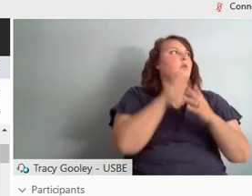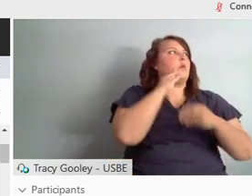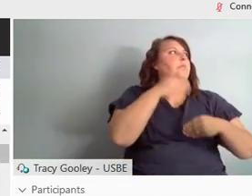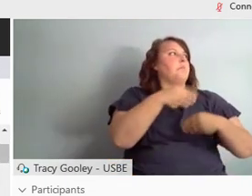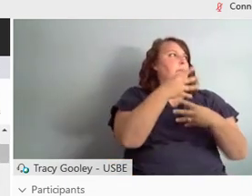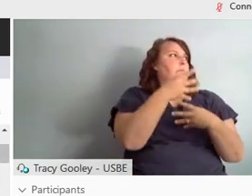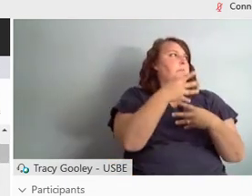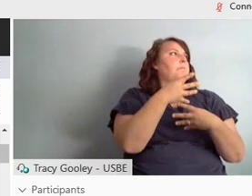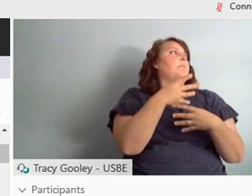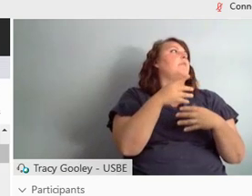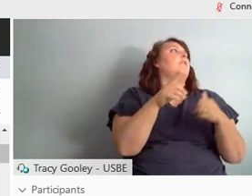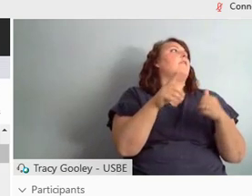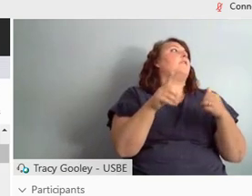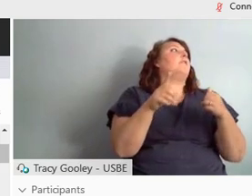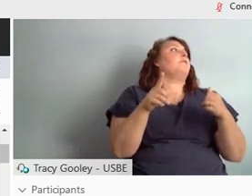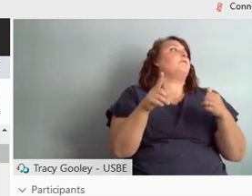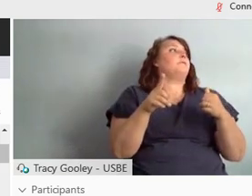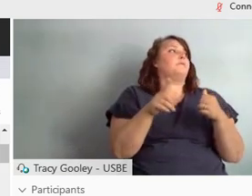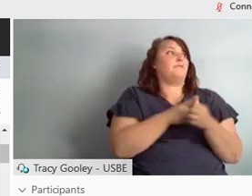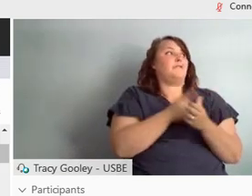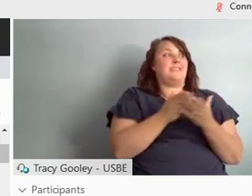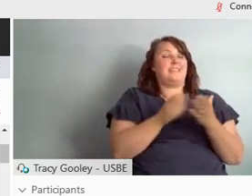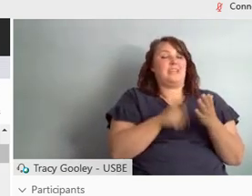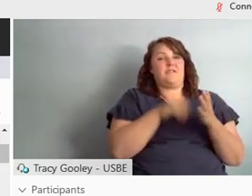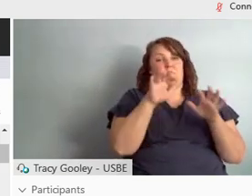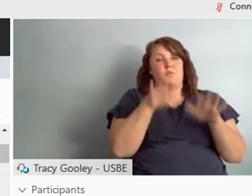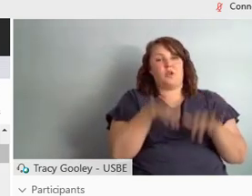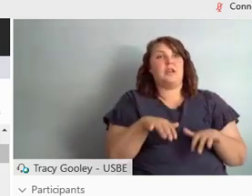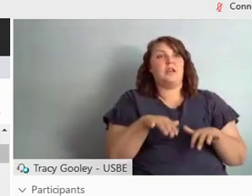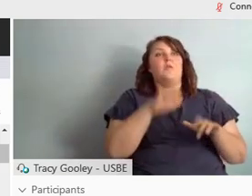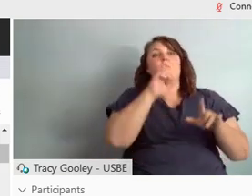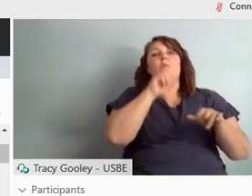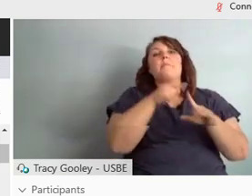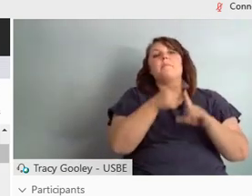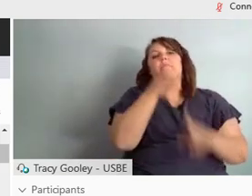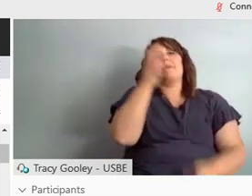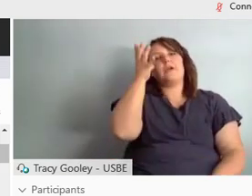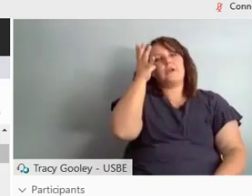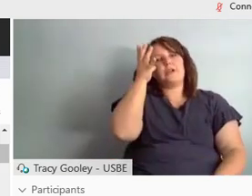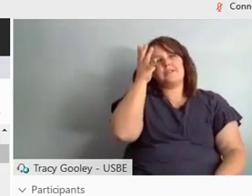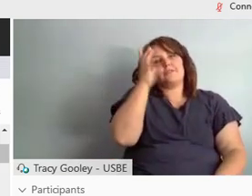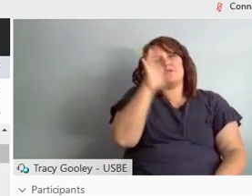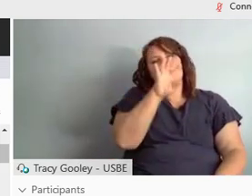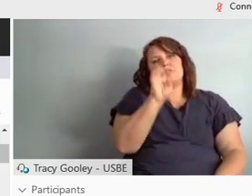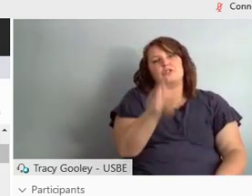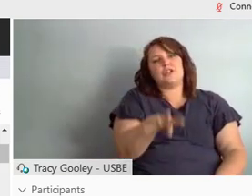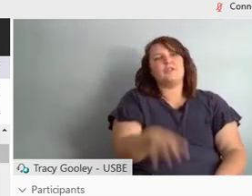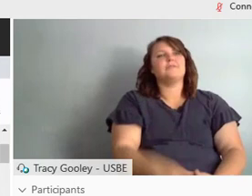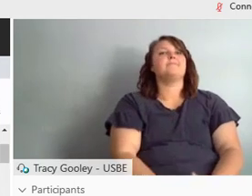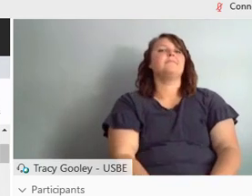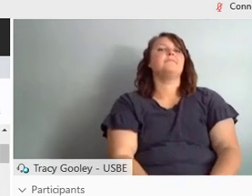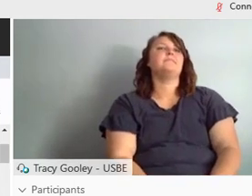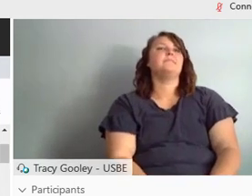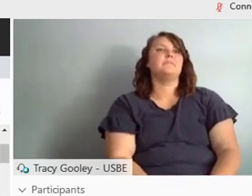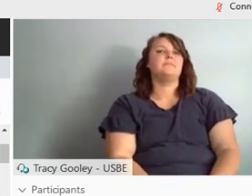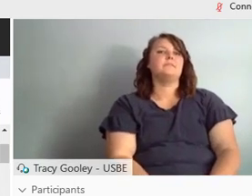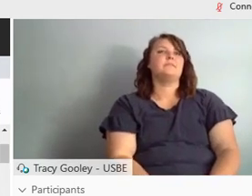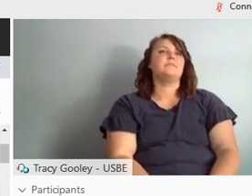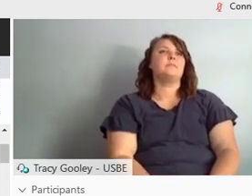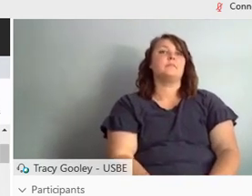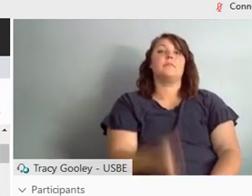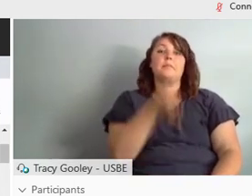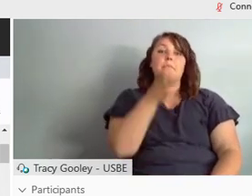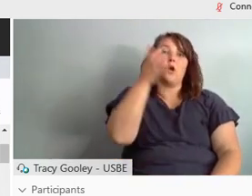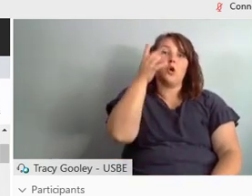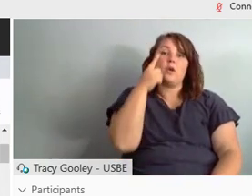populate. The first thing you have to put in is the responses from the parent questionnaire at entry.